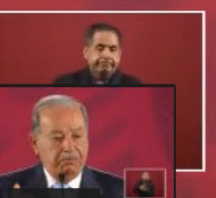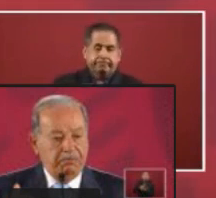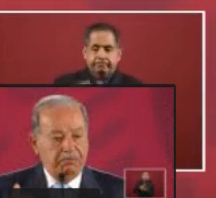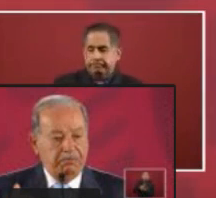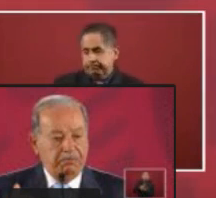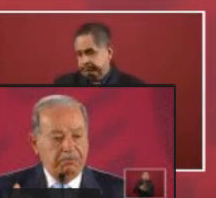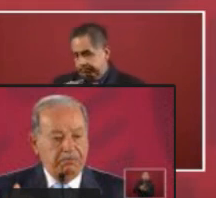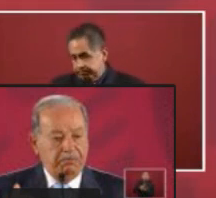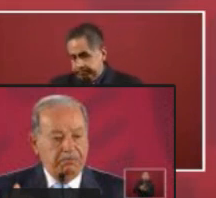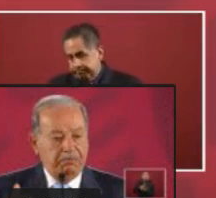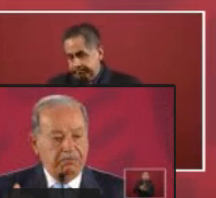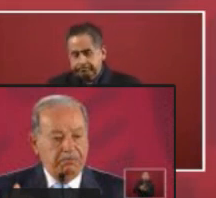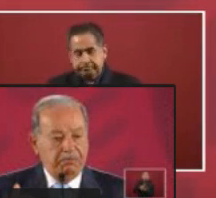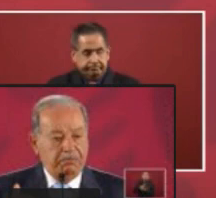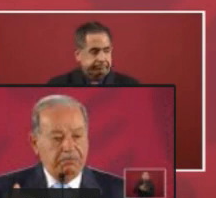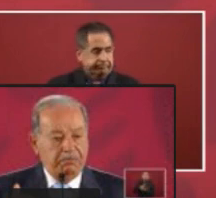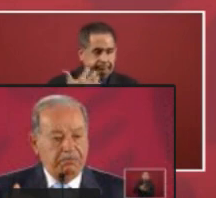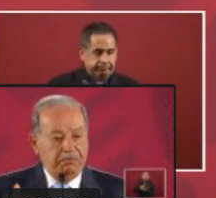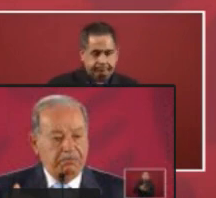and the volume,